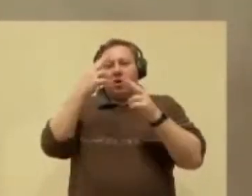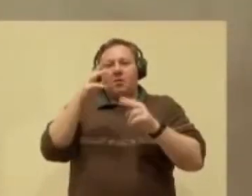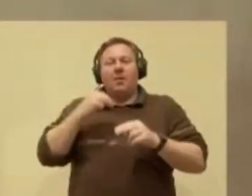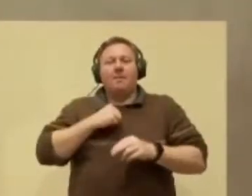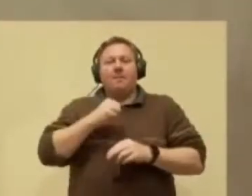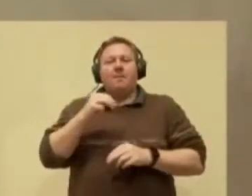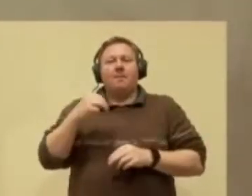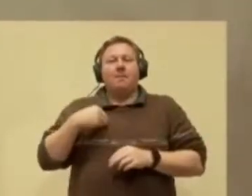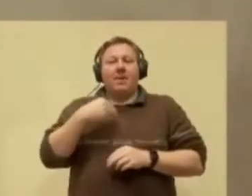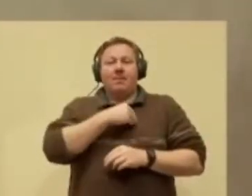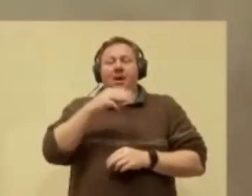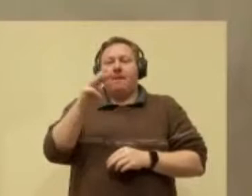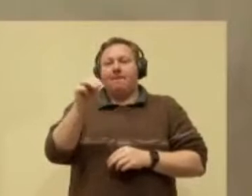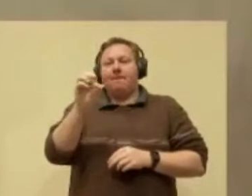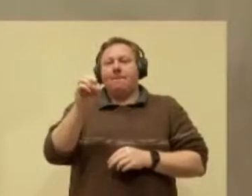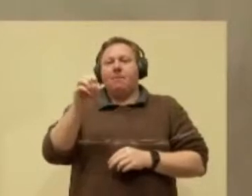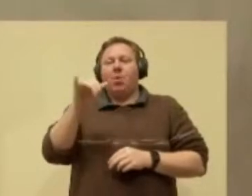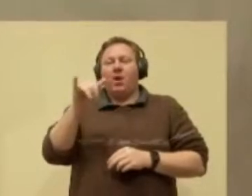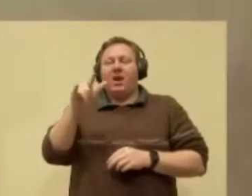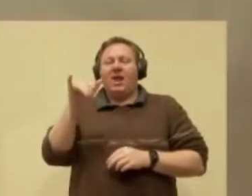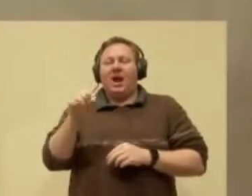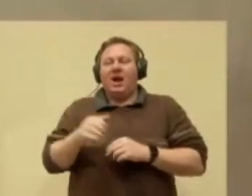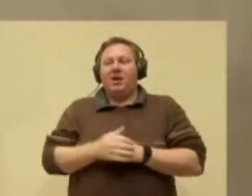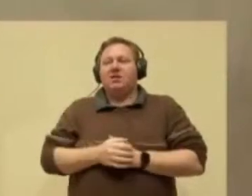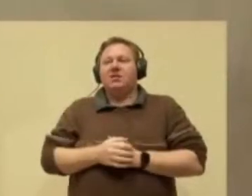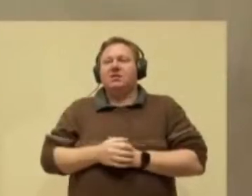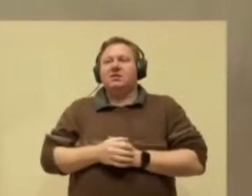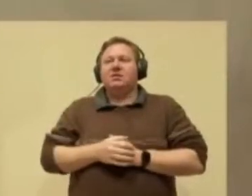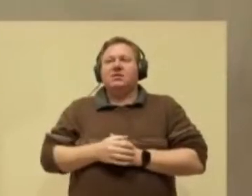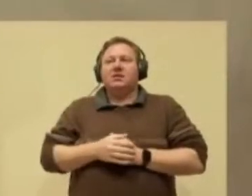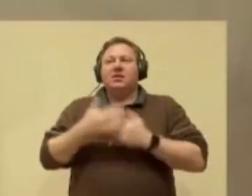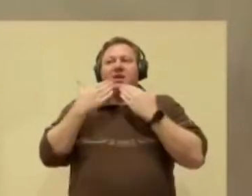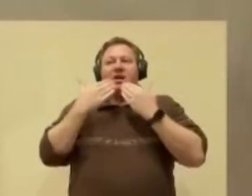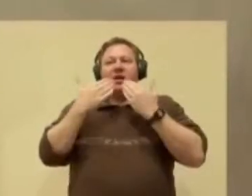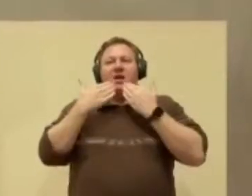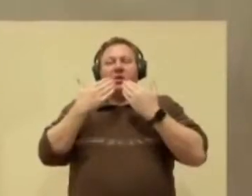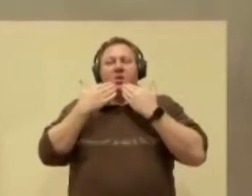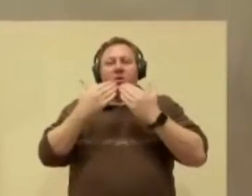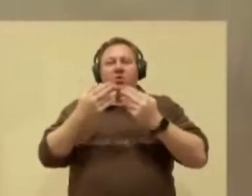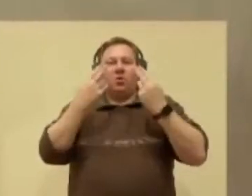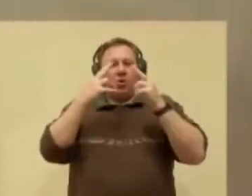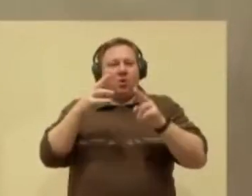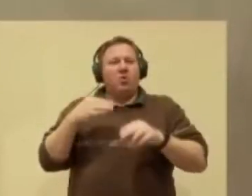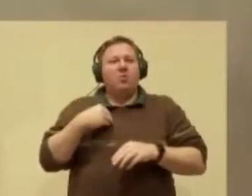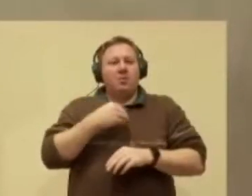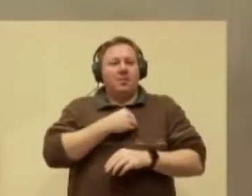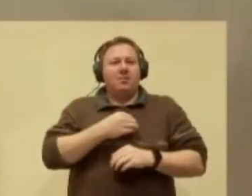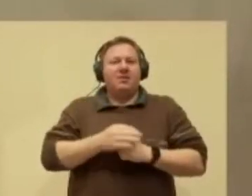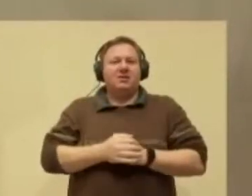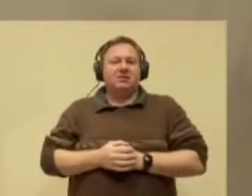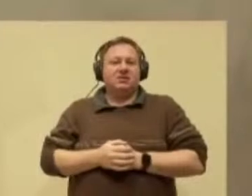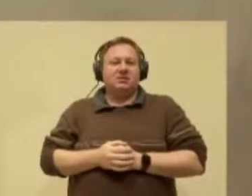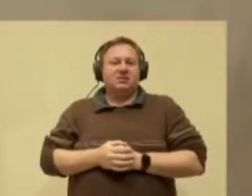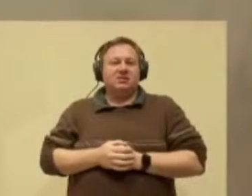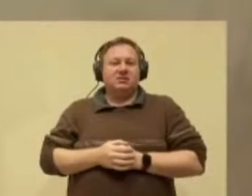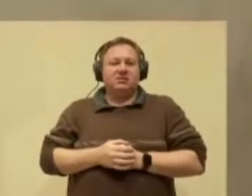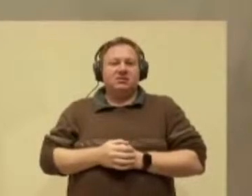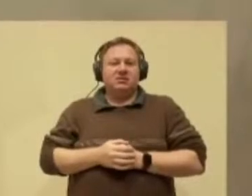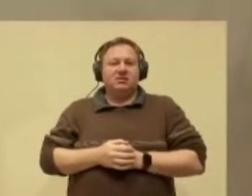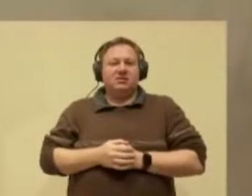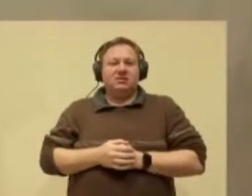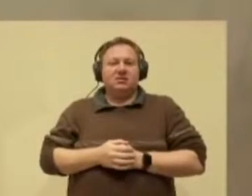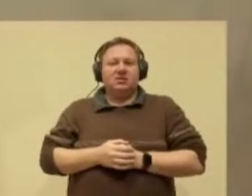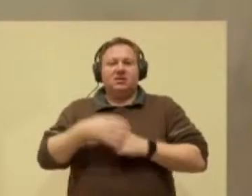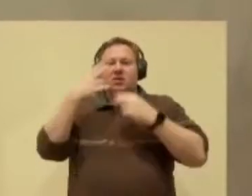thanks very much and good day honorable members i must indicate a honorable